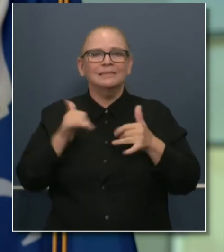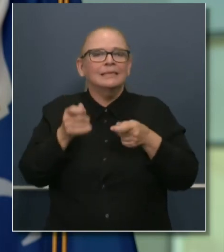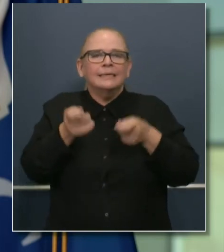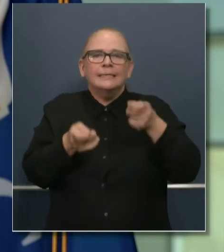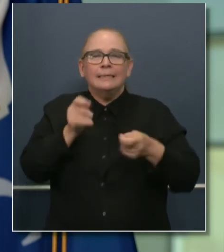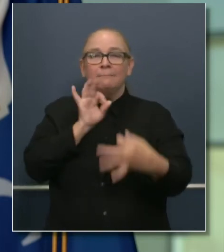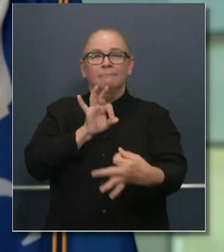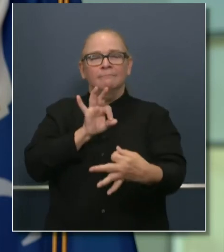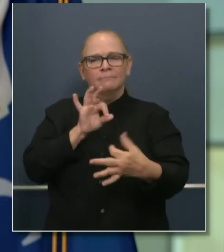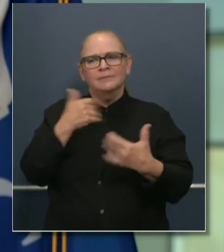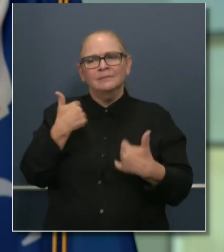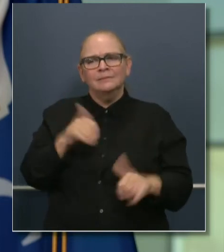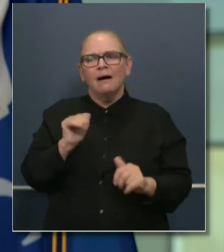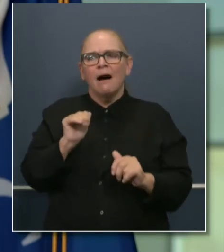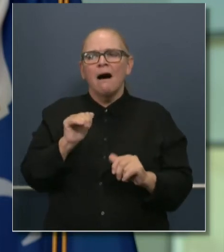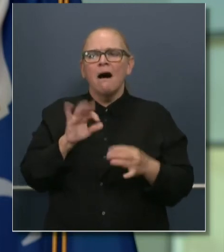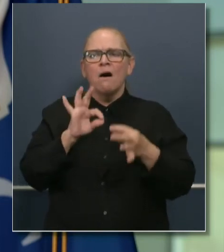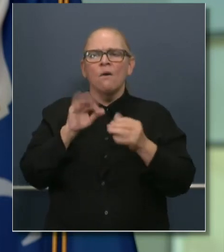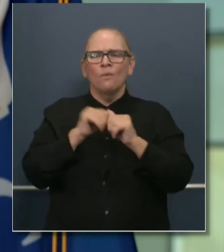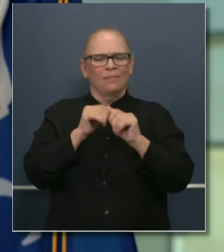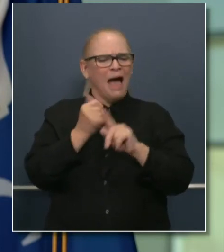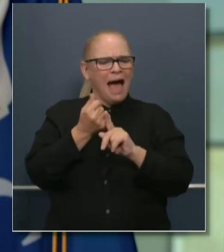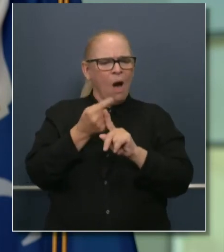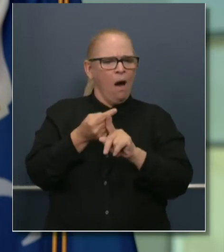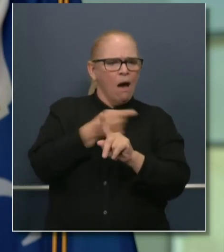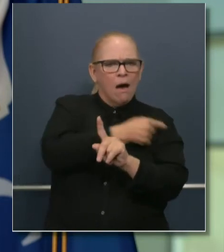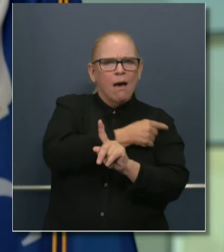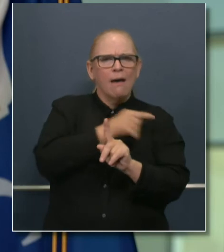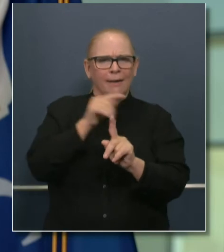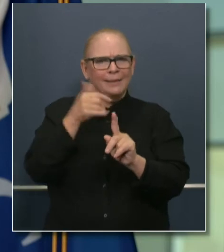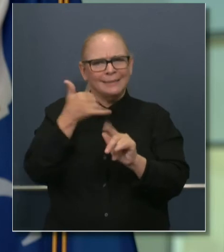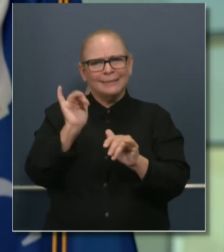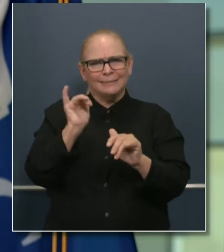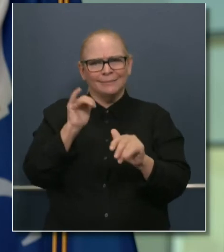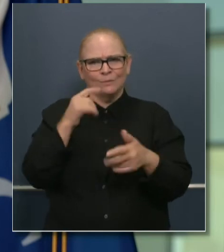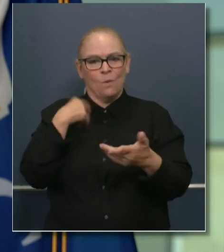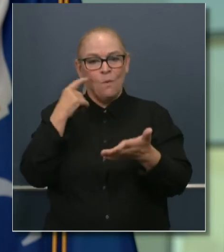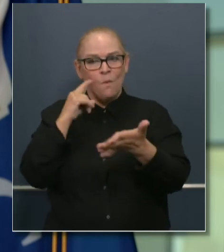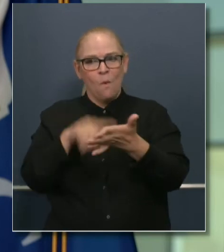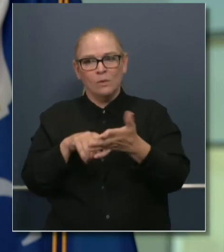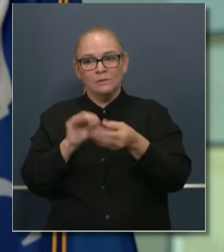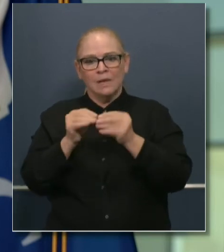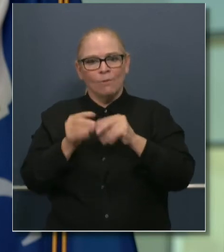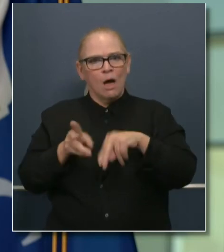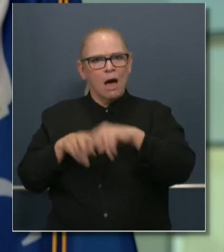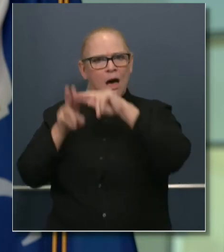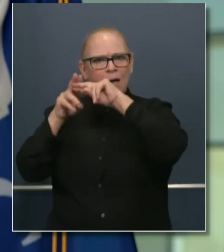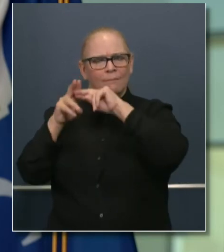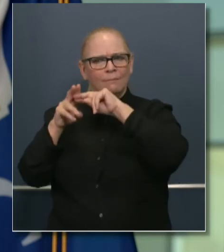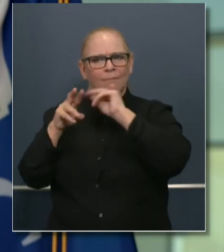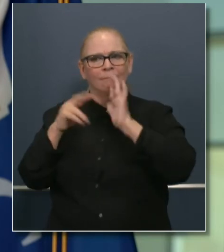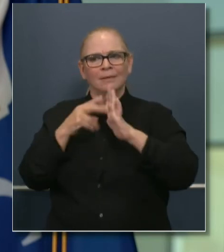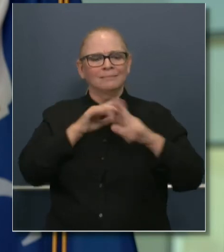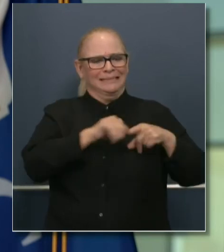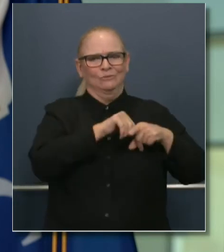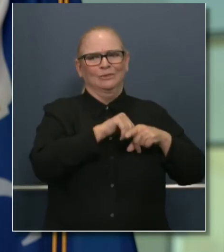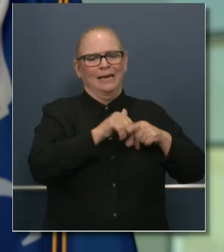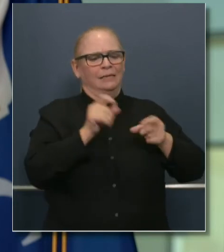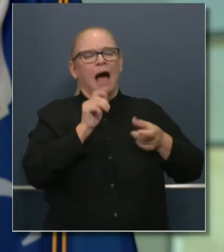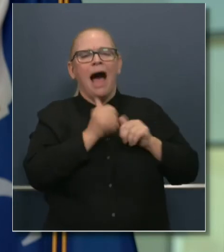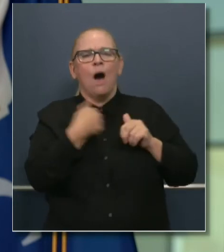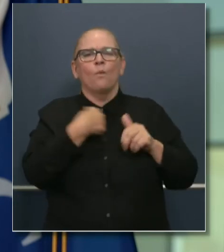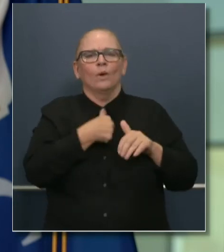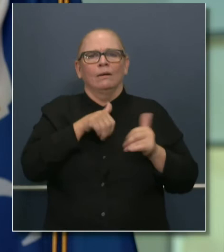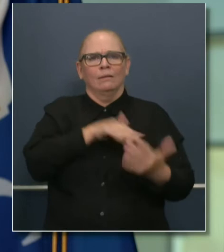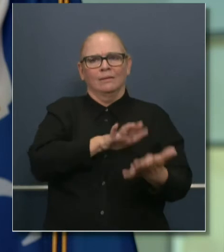tracing based upon the increase in the total number of positive cases statewide that required a modification of